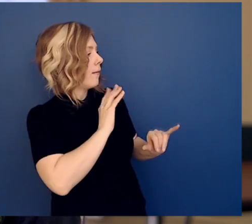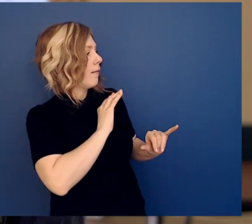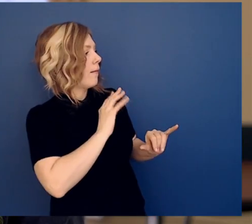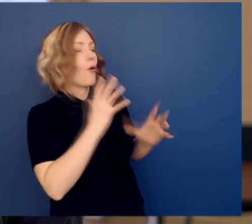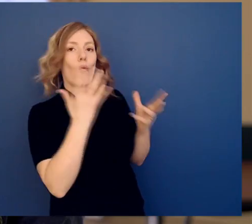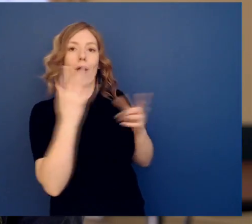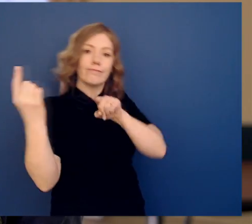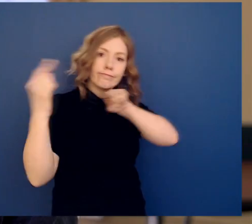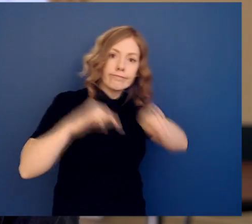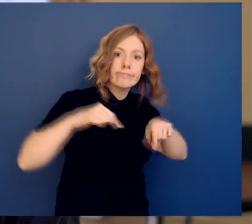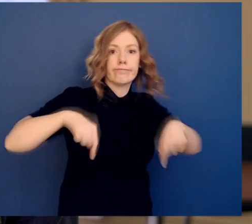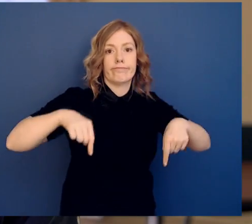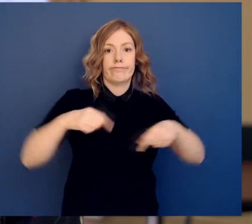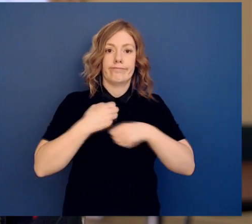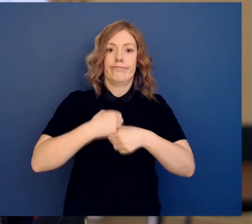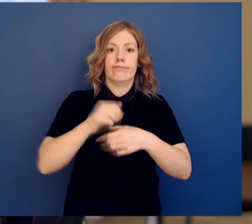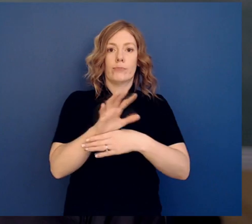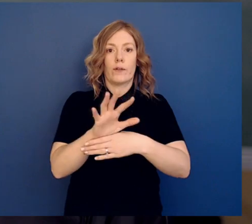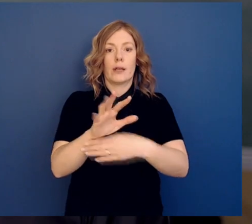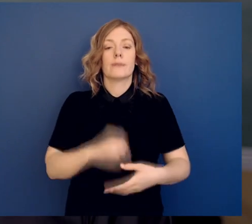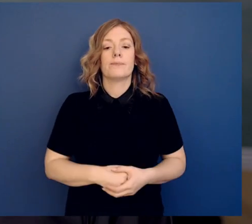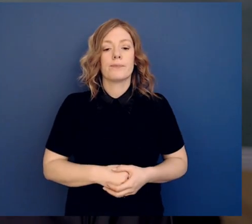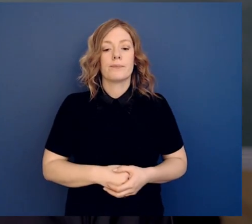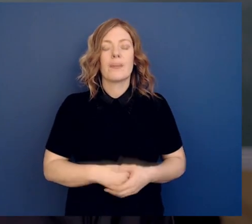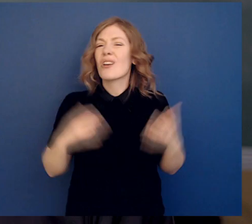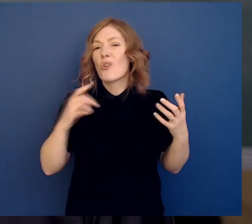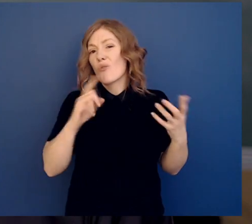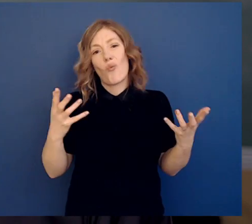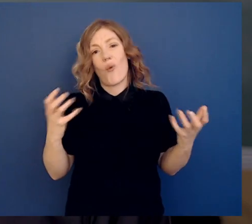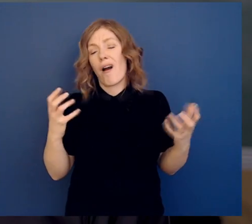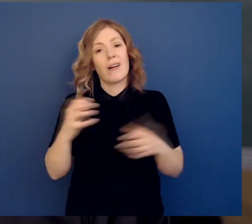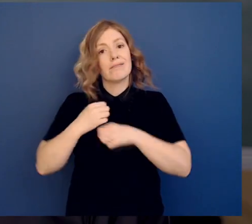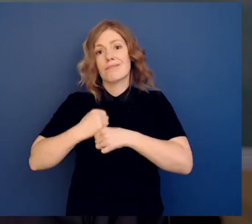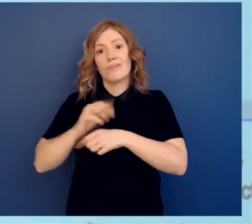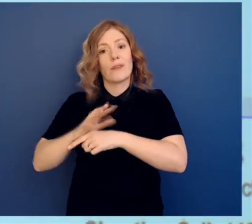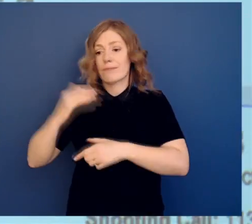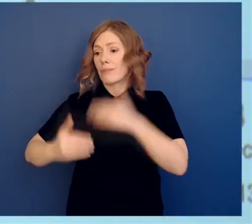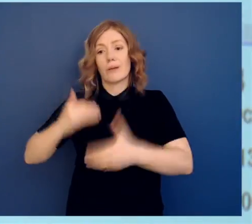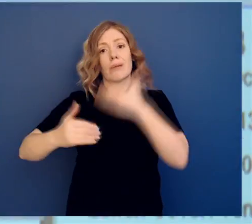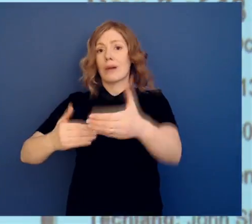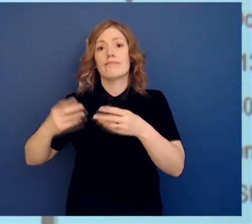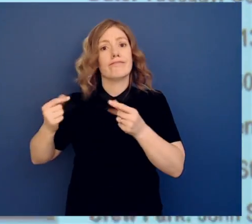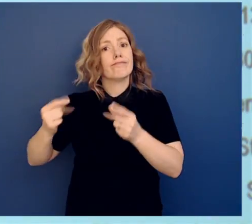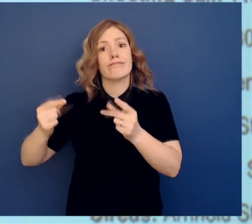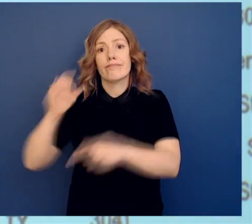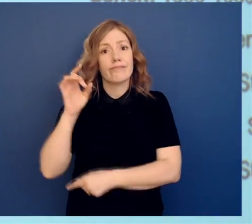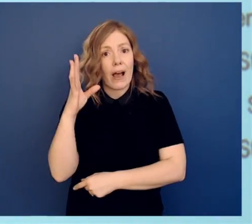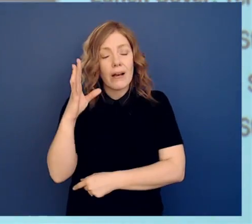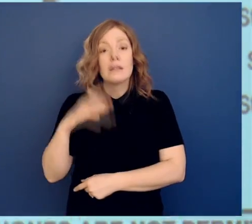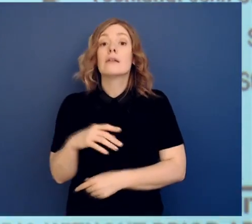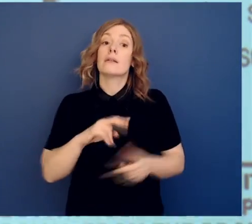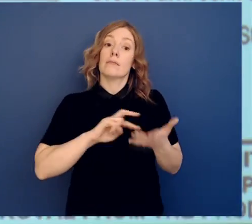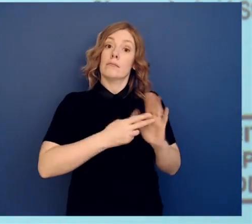that this is a good production center for those types of films. Anytime you have a film going on in Manitoba, you want the production to move at